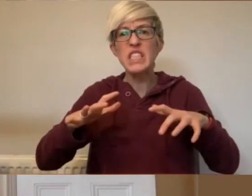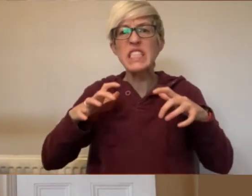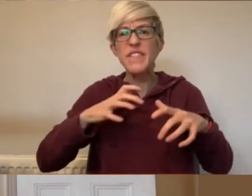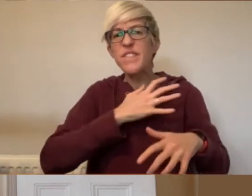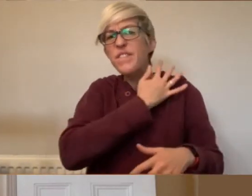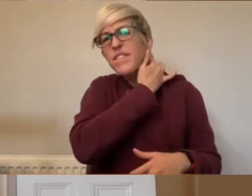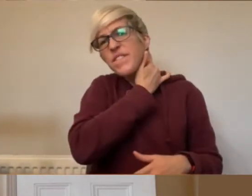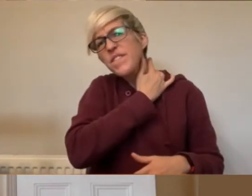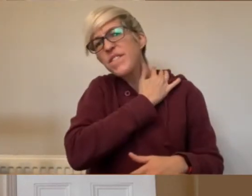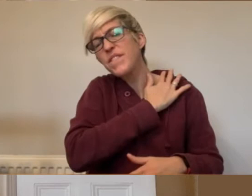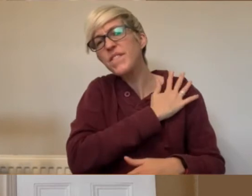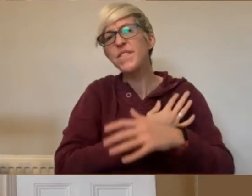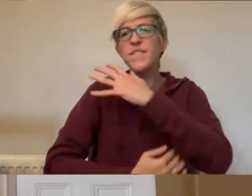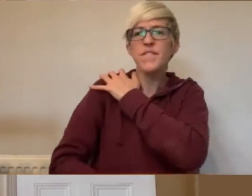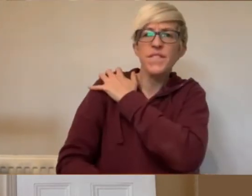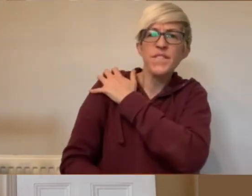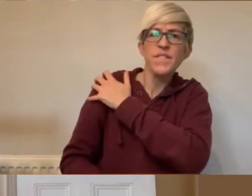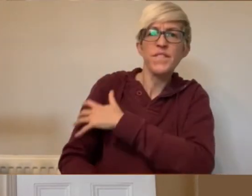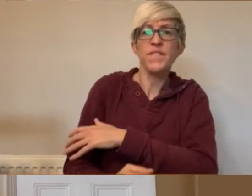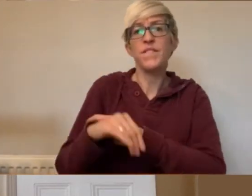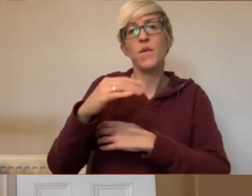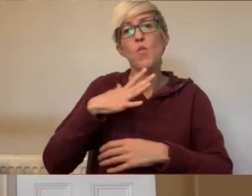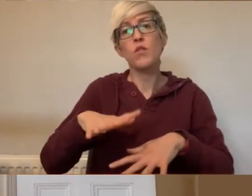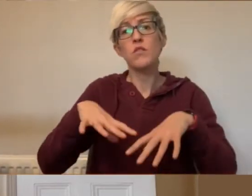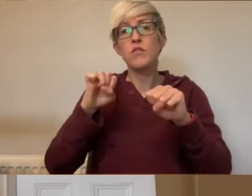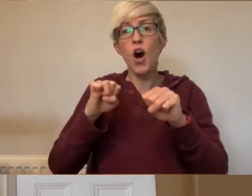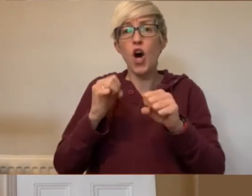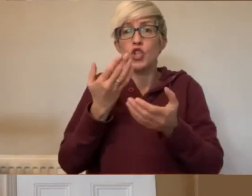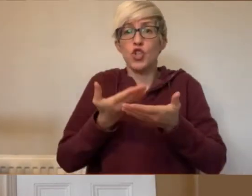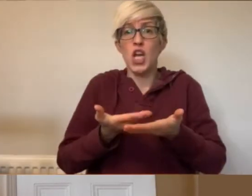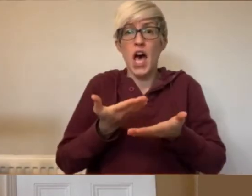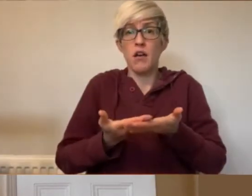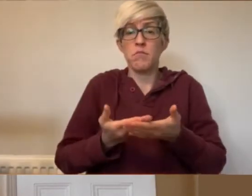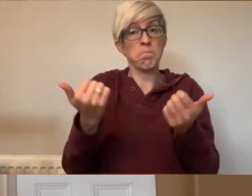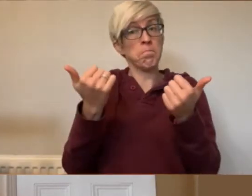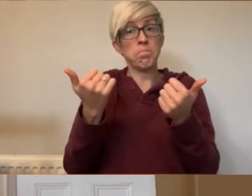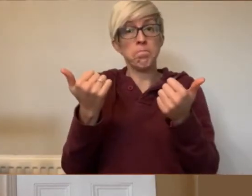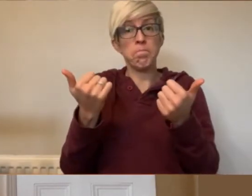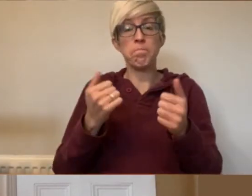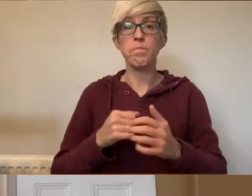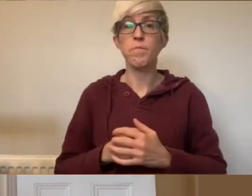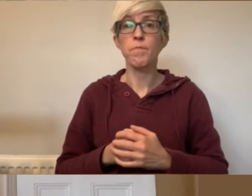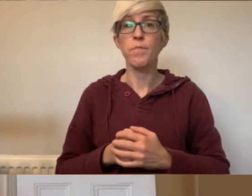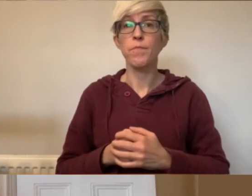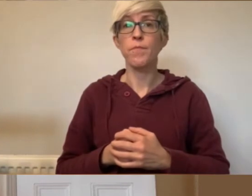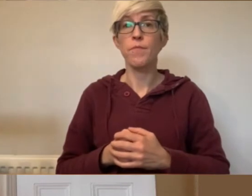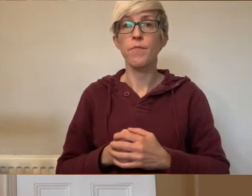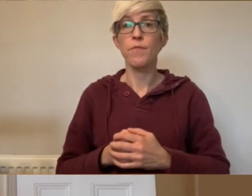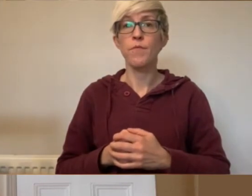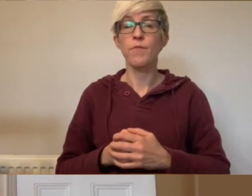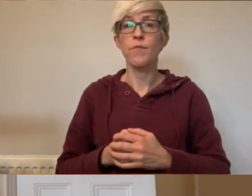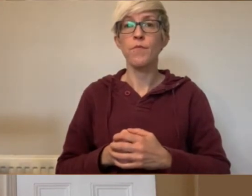you might want to start sitting on a chair, and that's absolutely fine as well. I'll keep guiding you throughout. So we're going to find